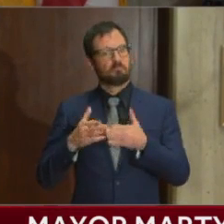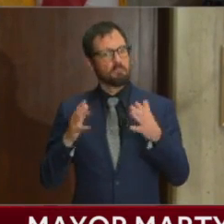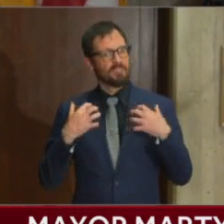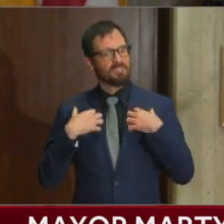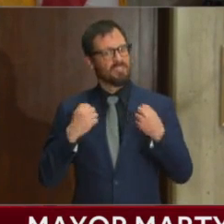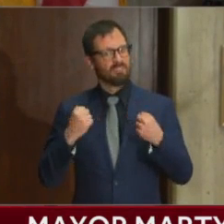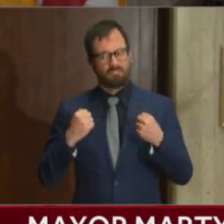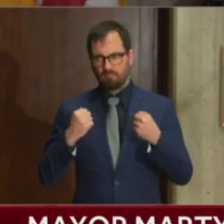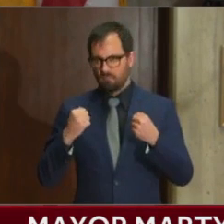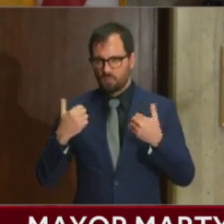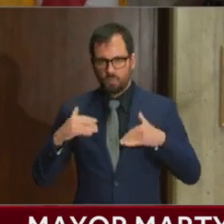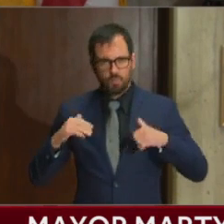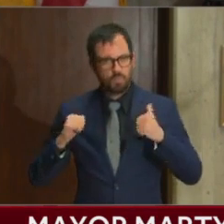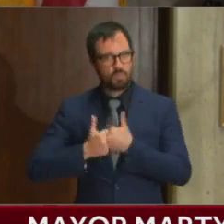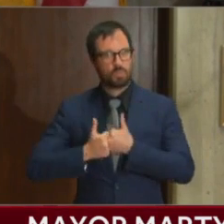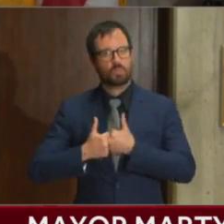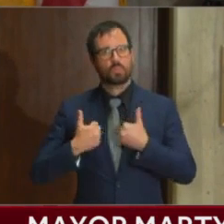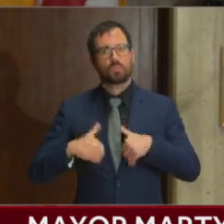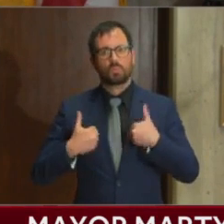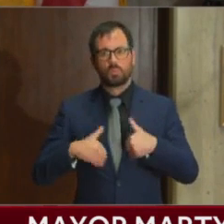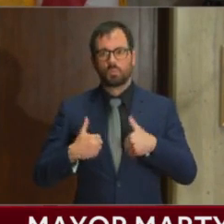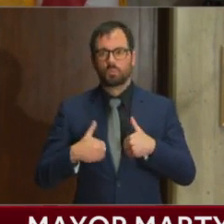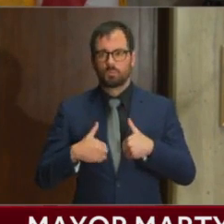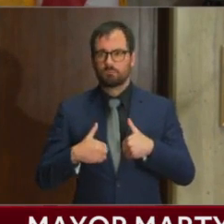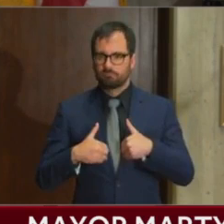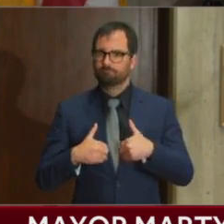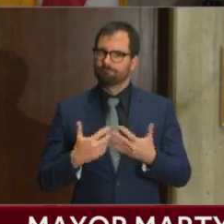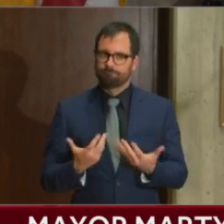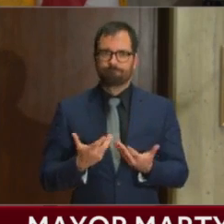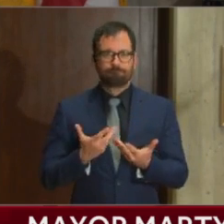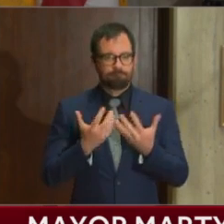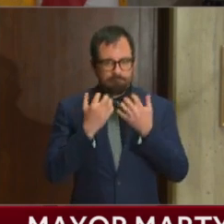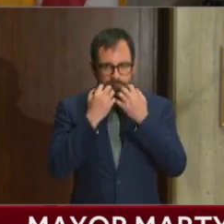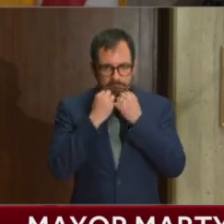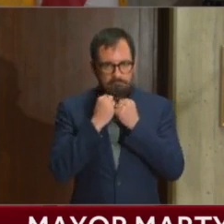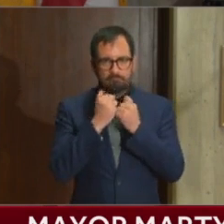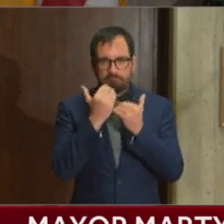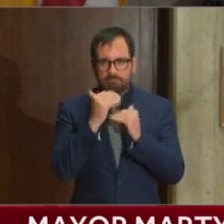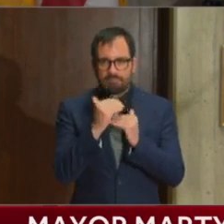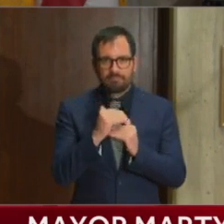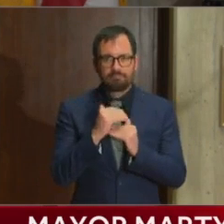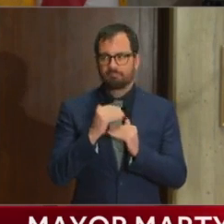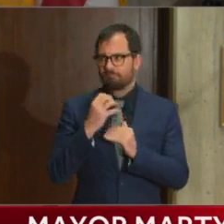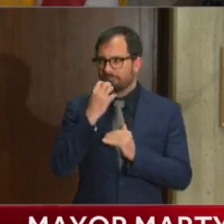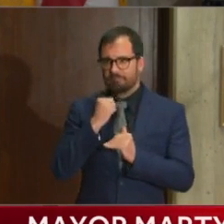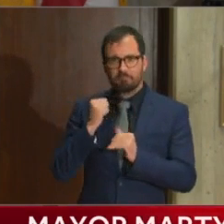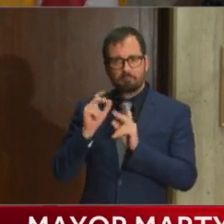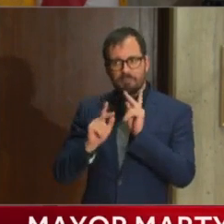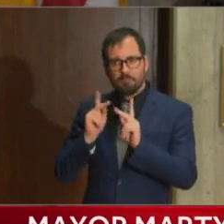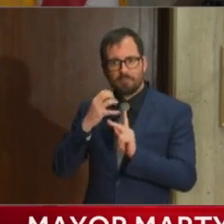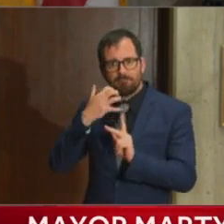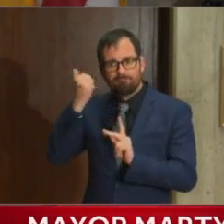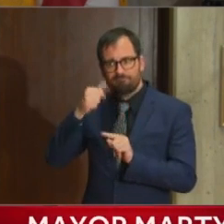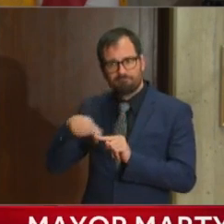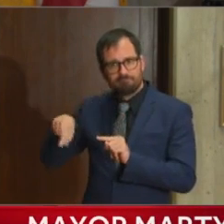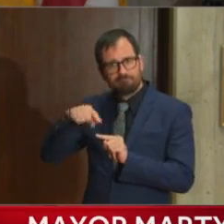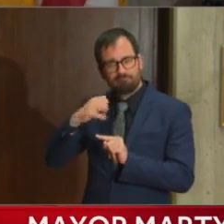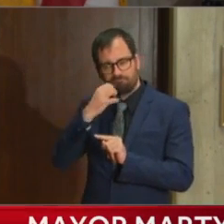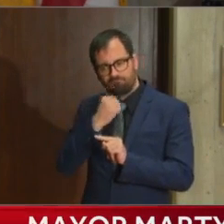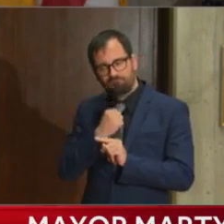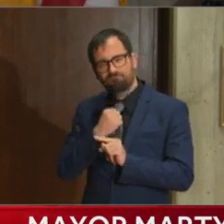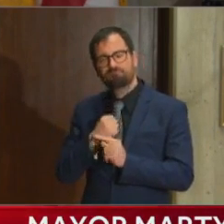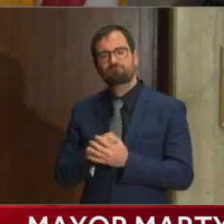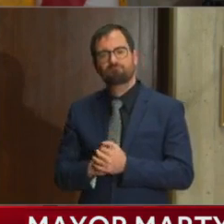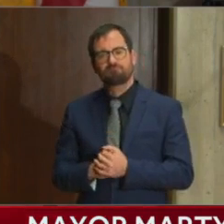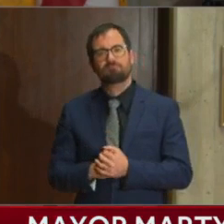tonight, I want to talk to you about what the city has done to be prepared, how we'll continue to work together to keep the people of Boston healthy